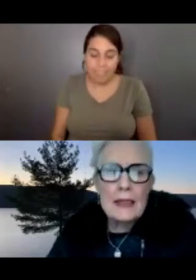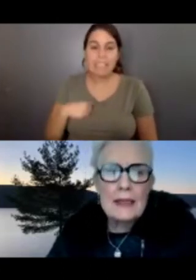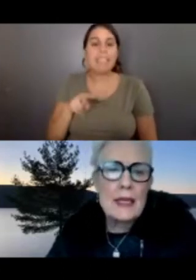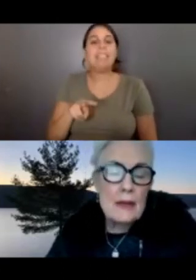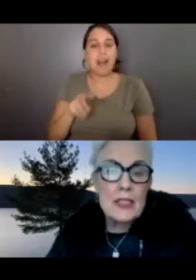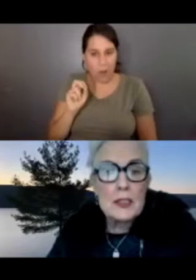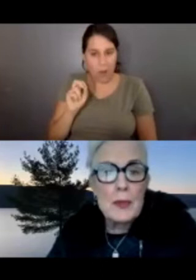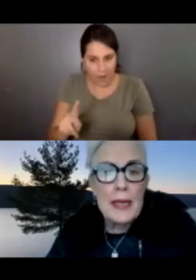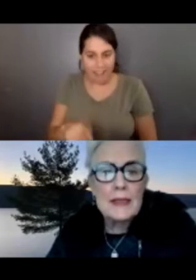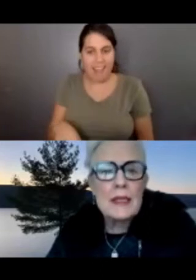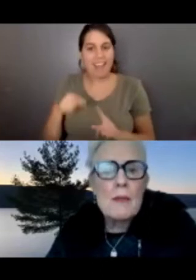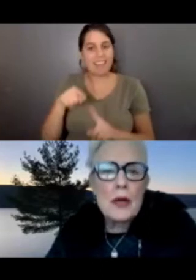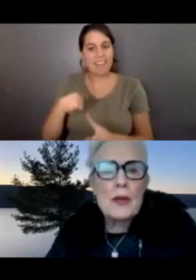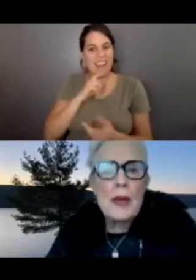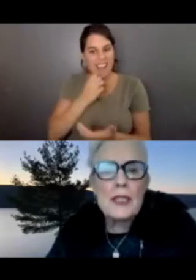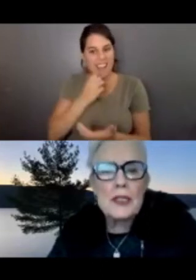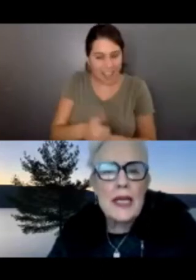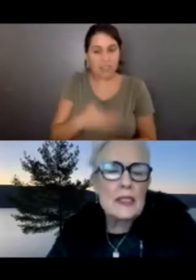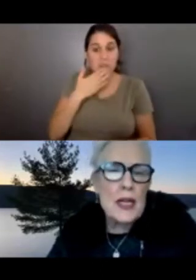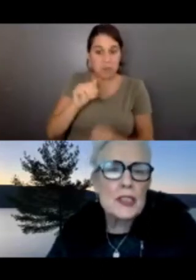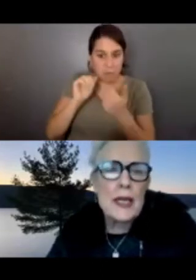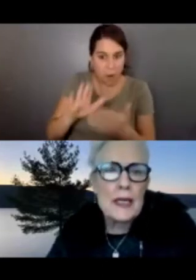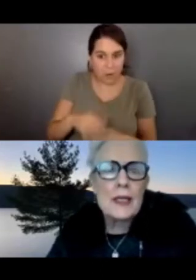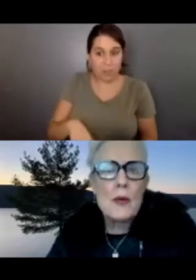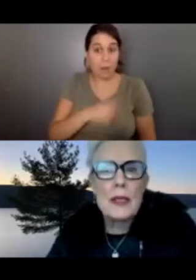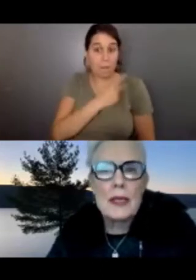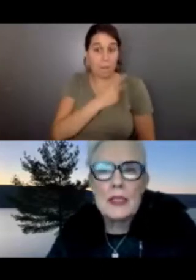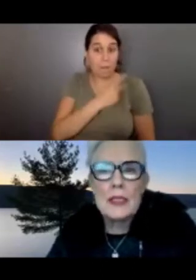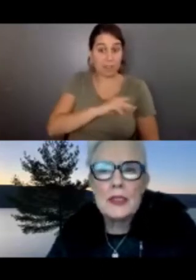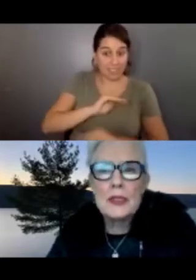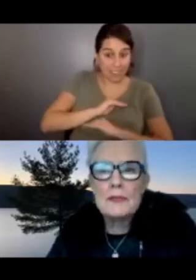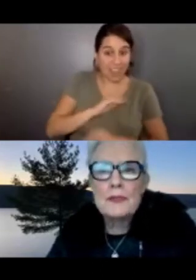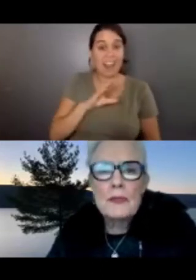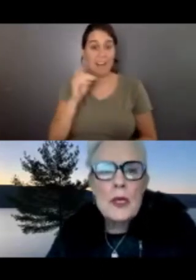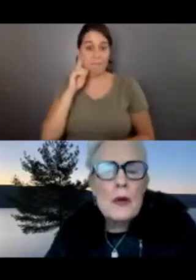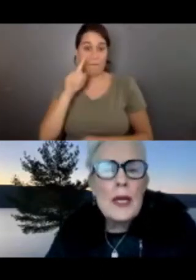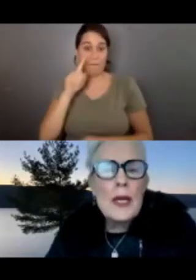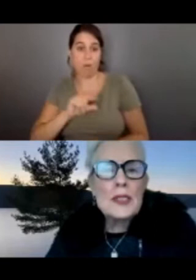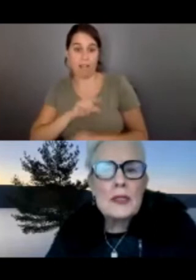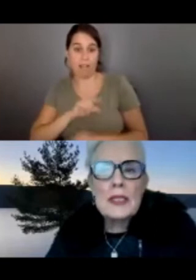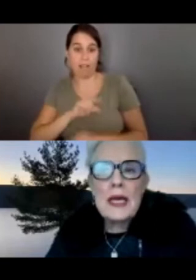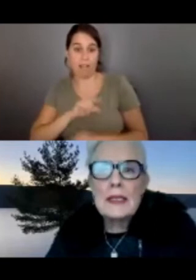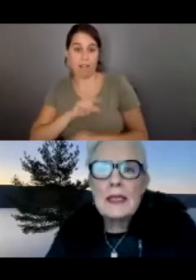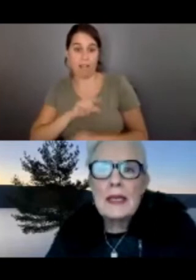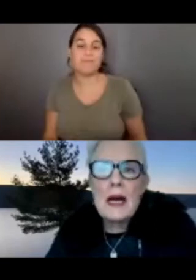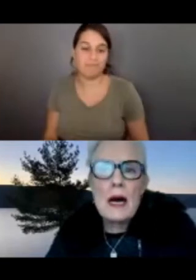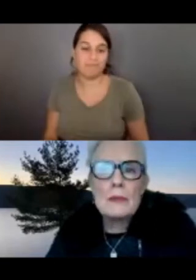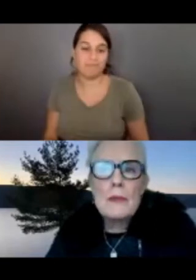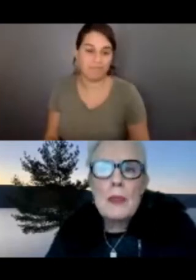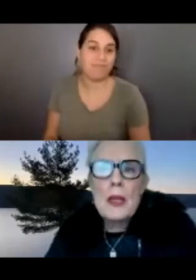has an evidence base, both in patient satisfaction and in quality measures. We also looked at the